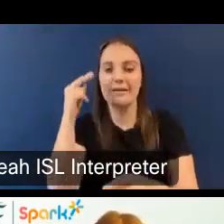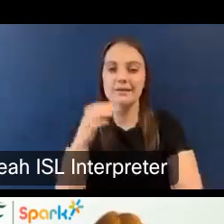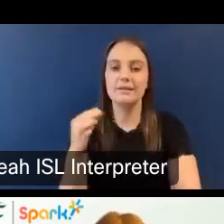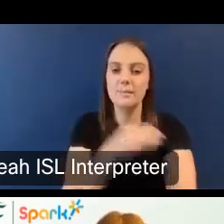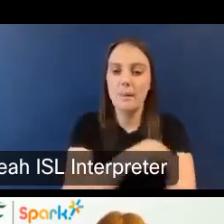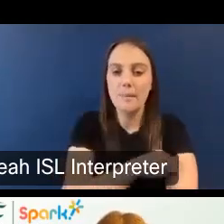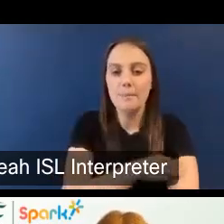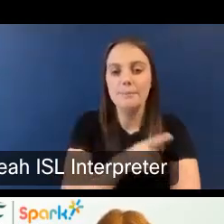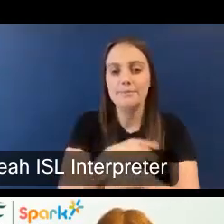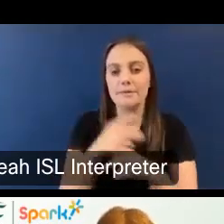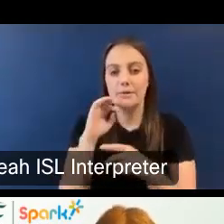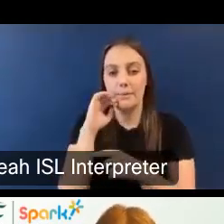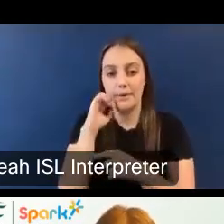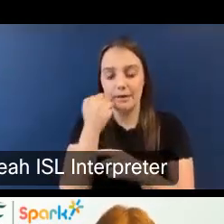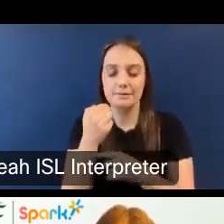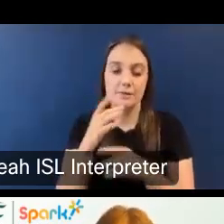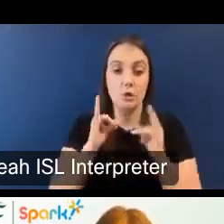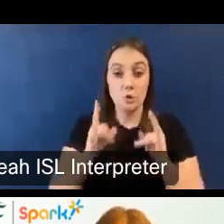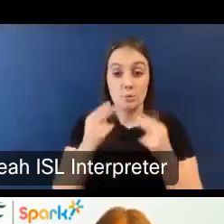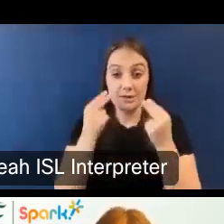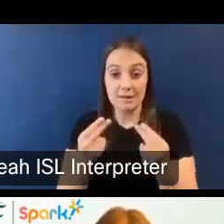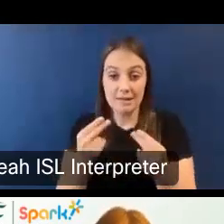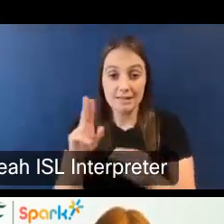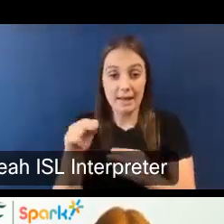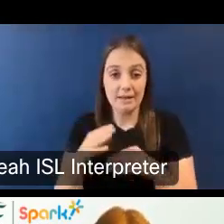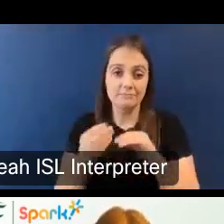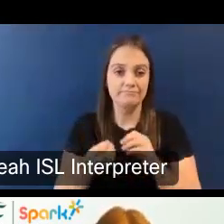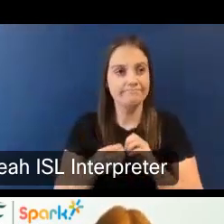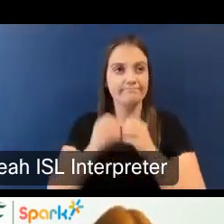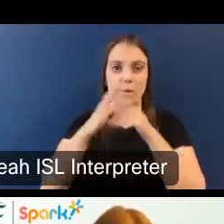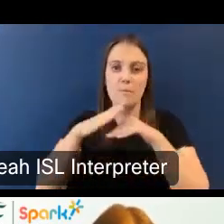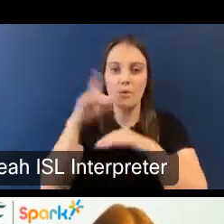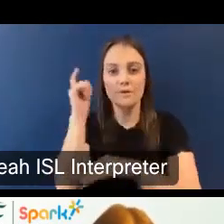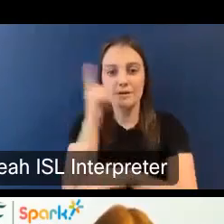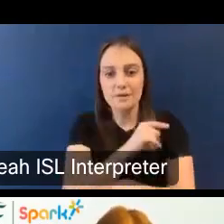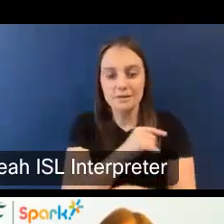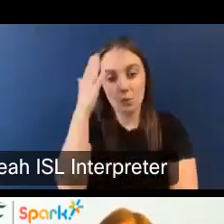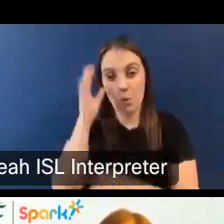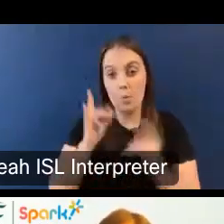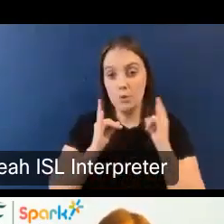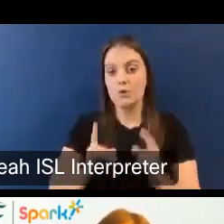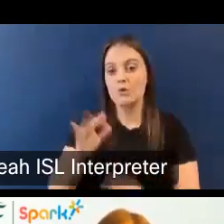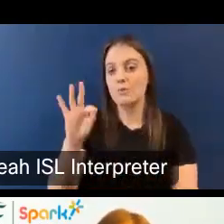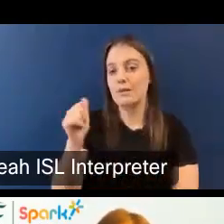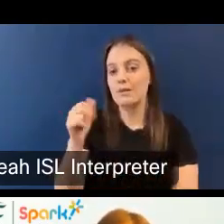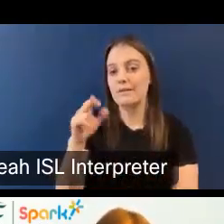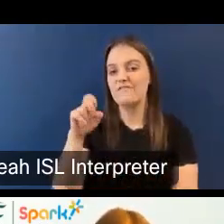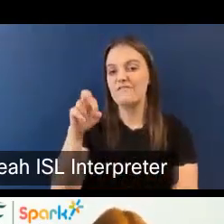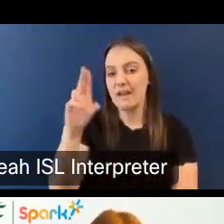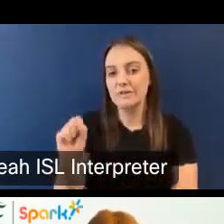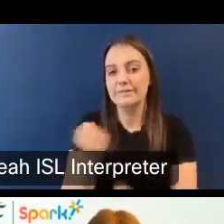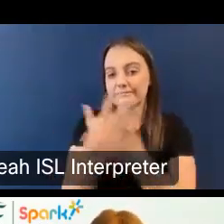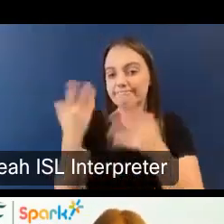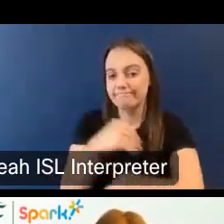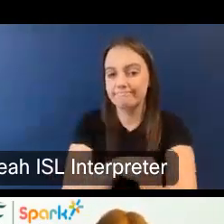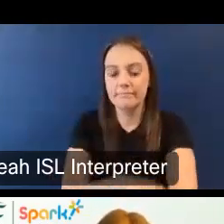needs and behaviors, which I'm sure that you guys are very familiar with the concept of human factors. And the